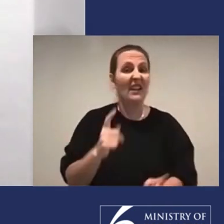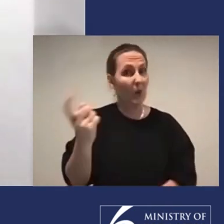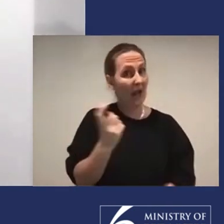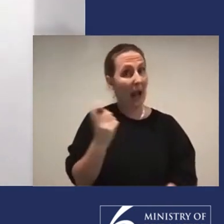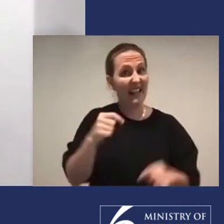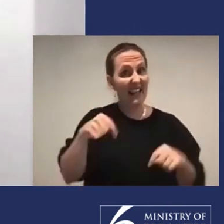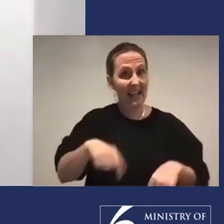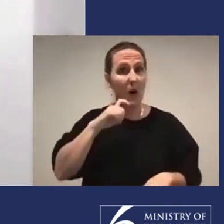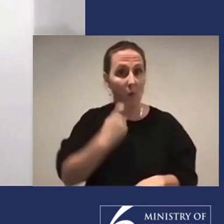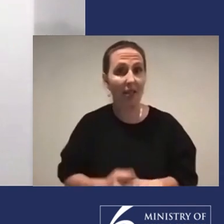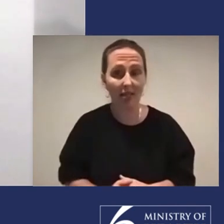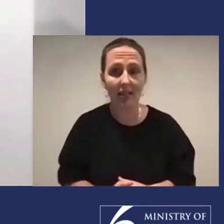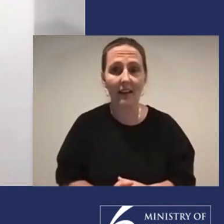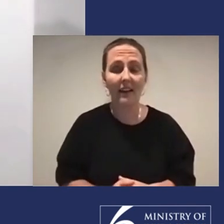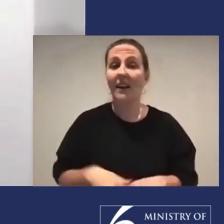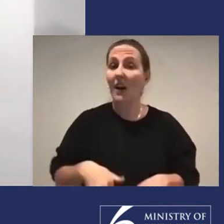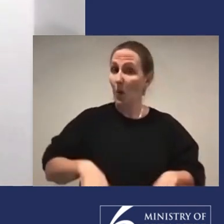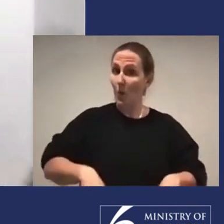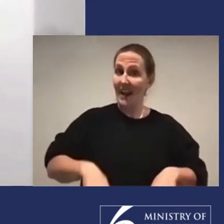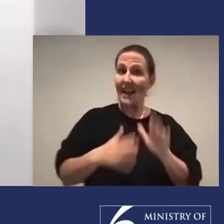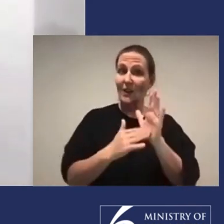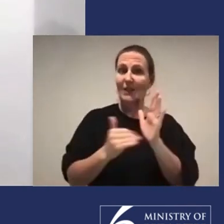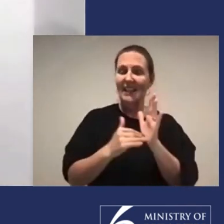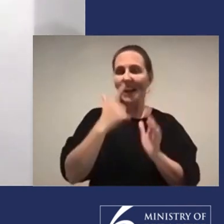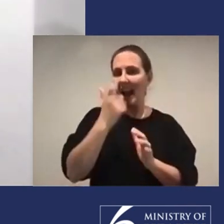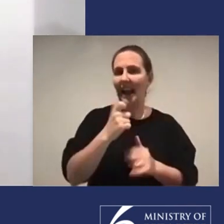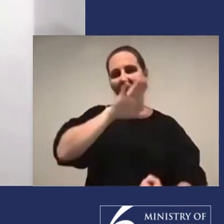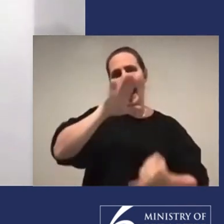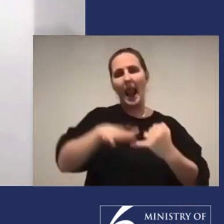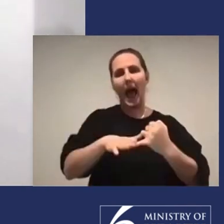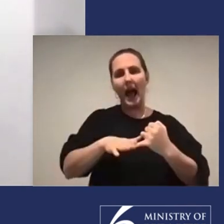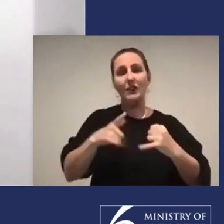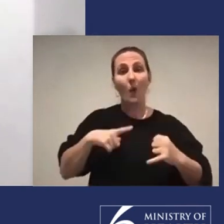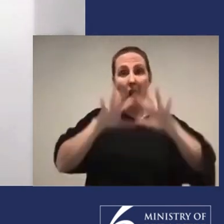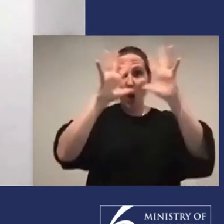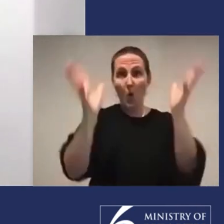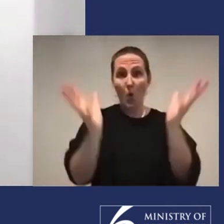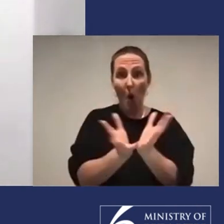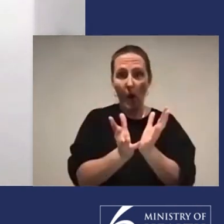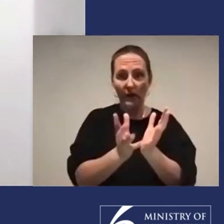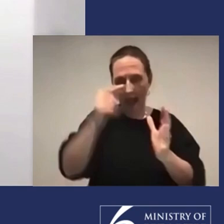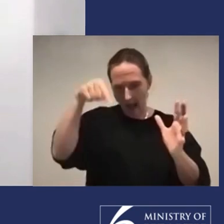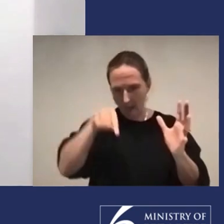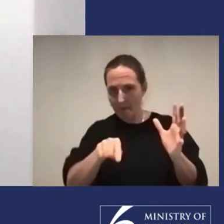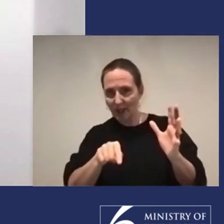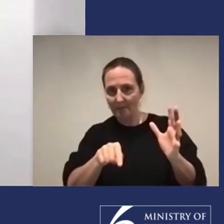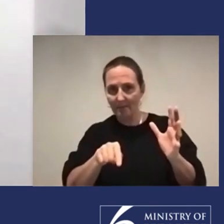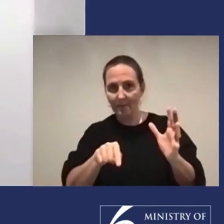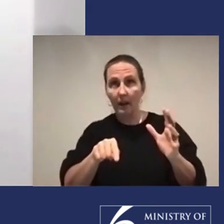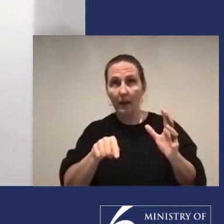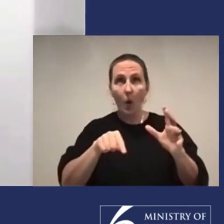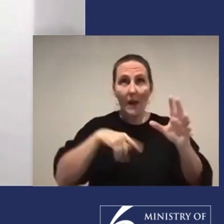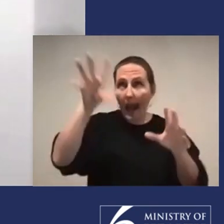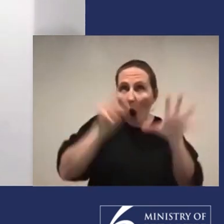world and a bit behind with our rollout, because we get to gather all that information from around the world, and it